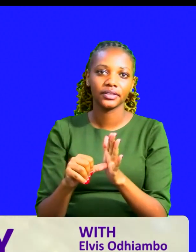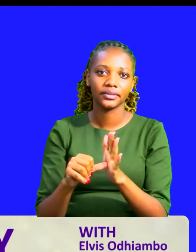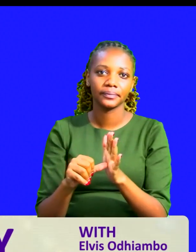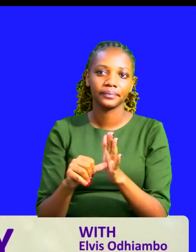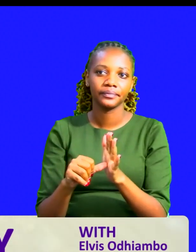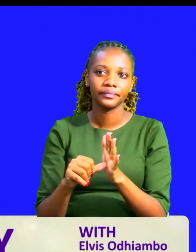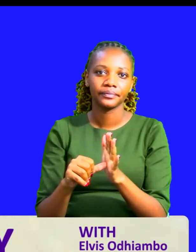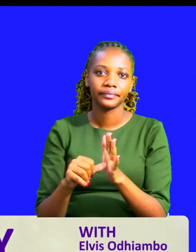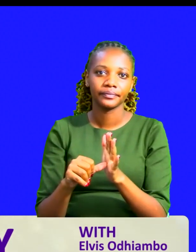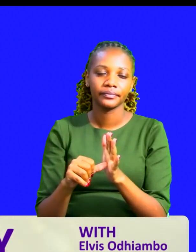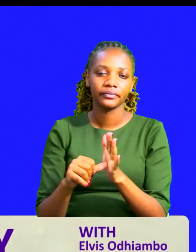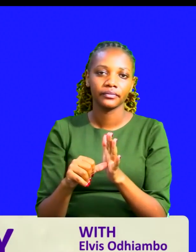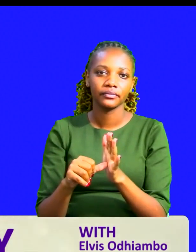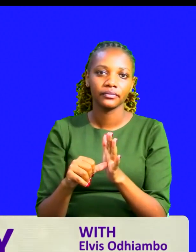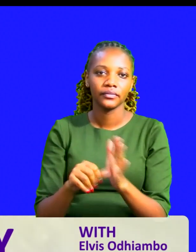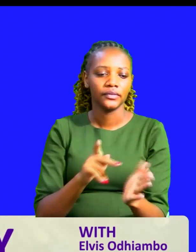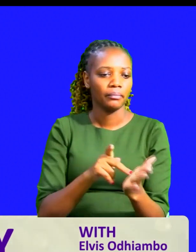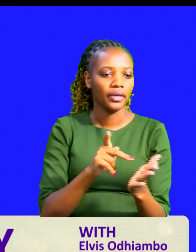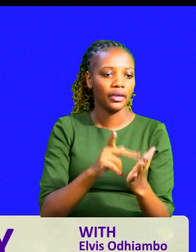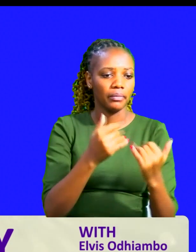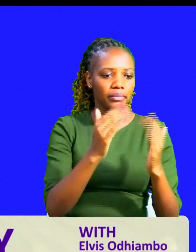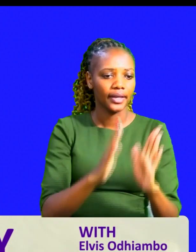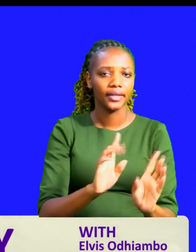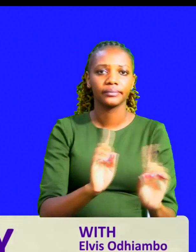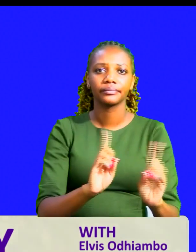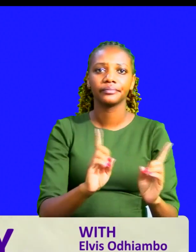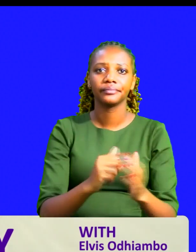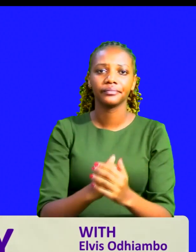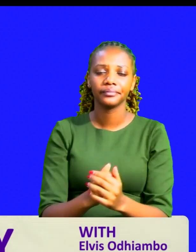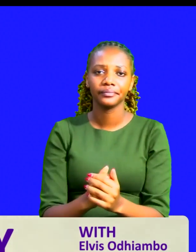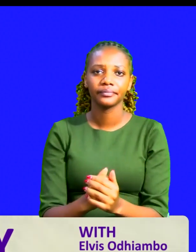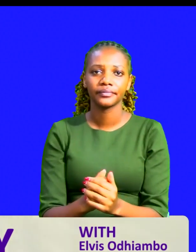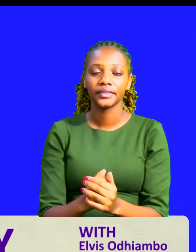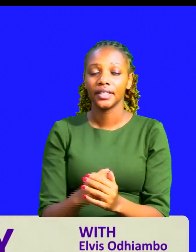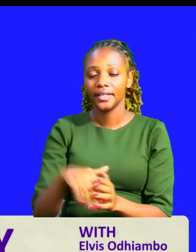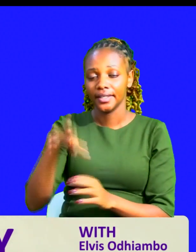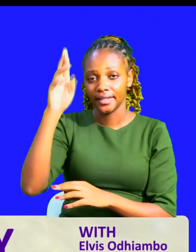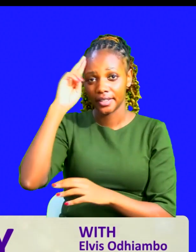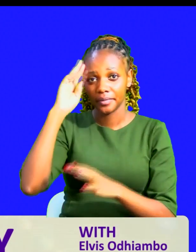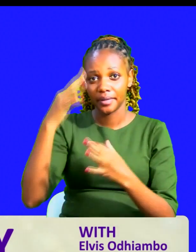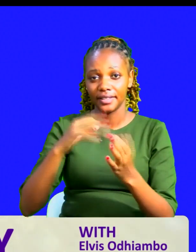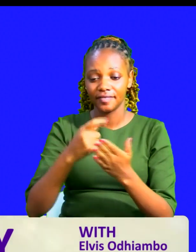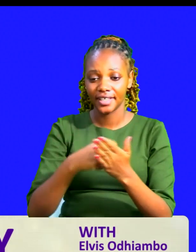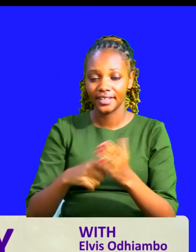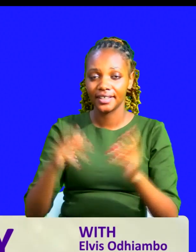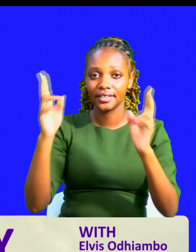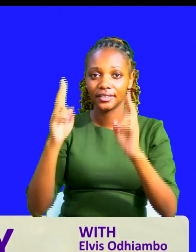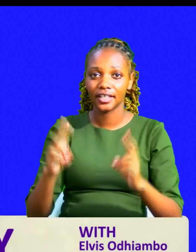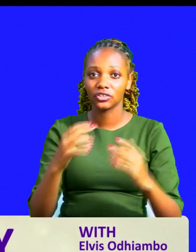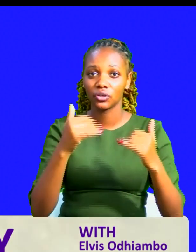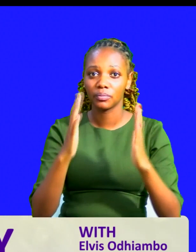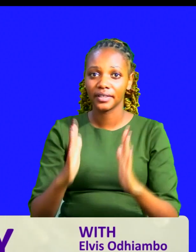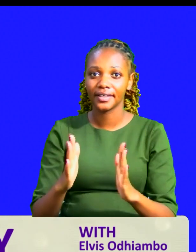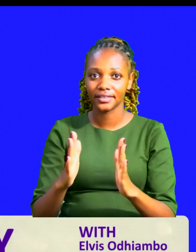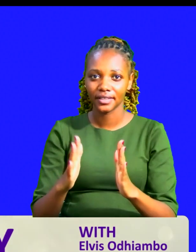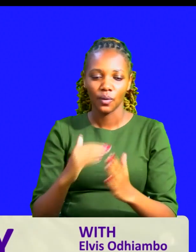making as far as paying players is concerned. Remember, if signing international players was a